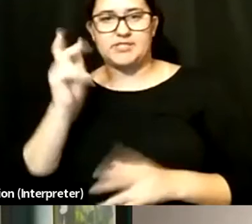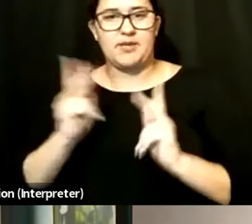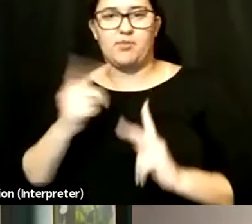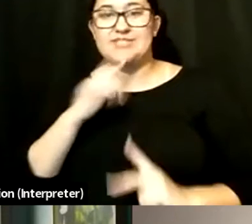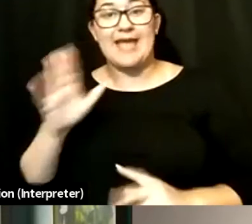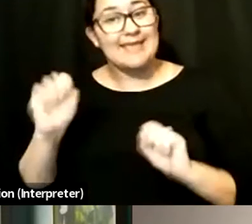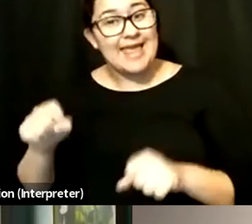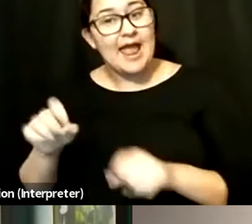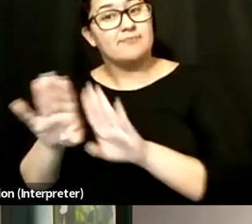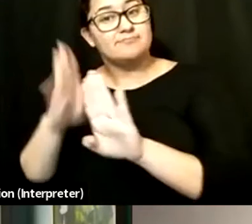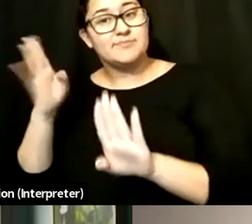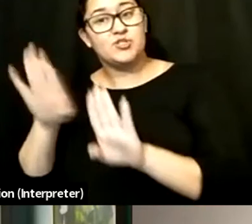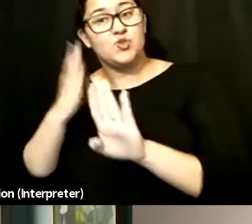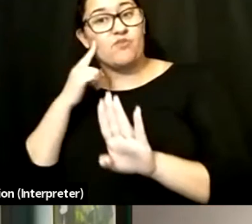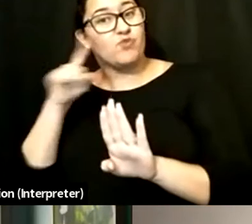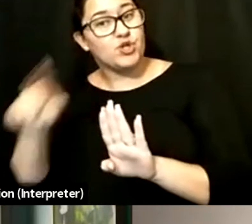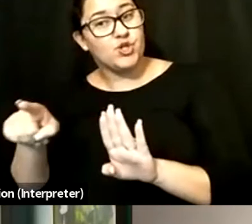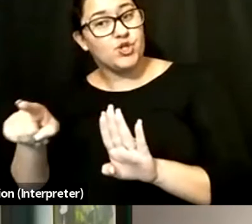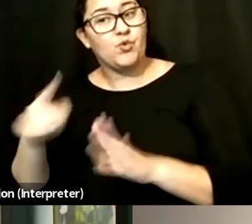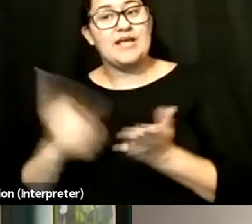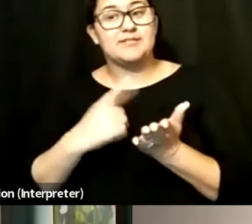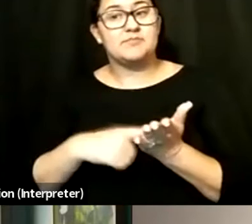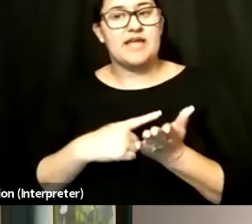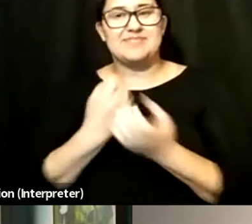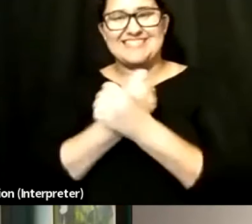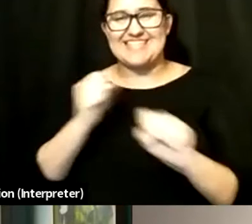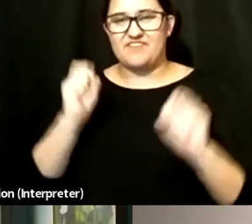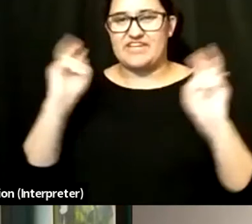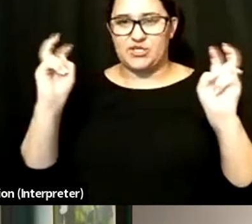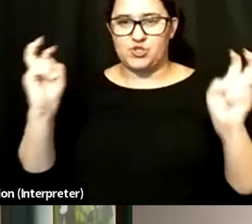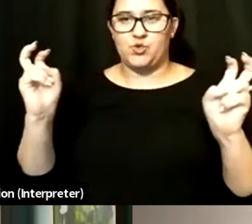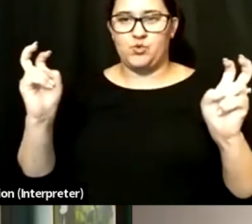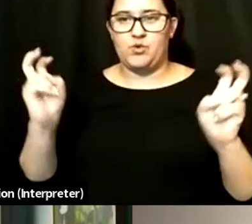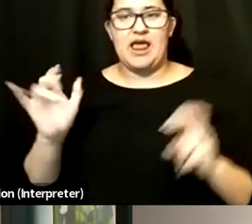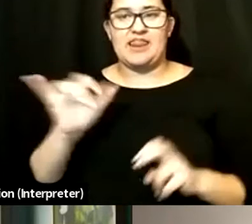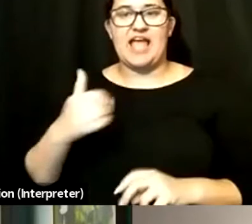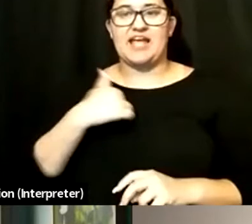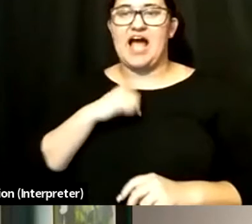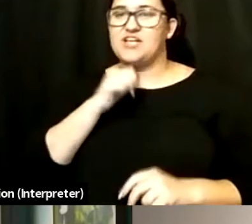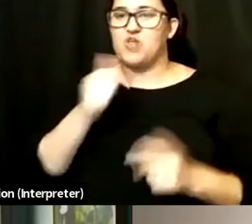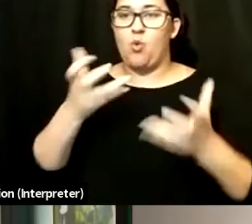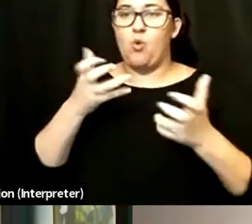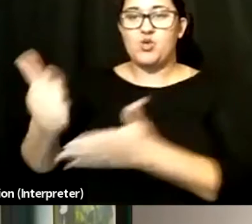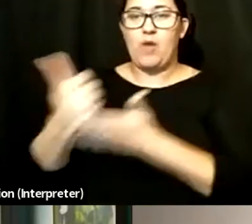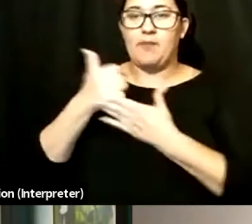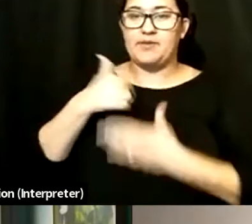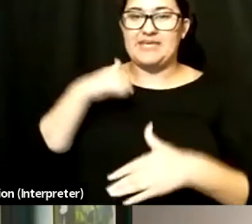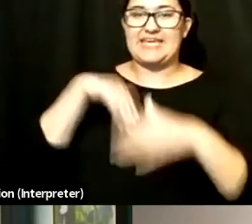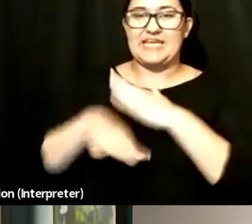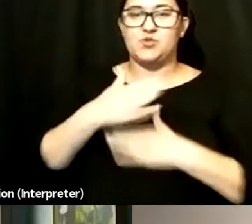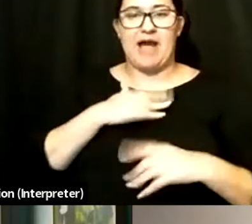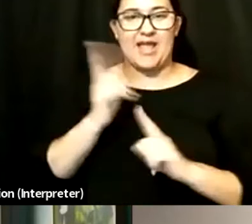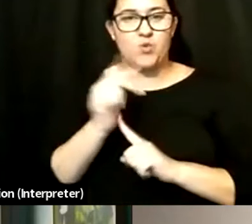that door for you? Can I, you know, and sometimes it's a safety issue. Um, like, I don't want you helping me into my hotel room, even